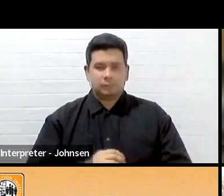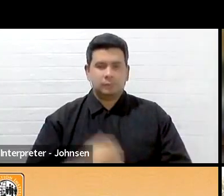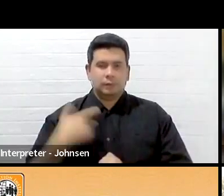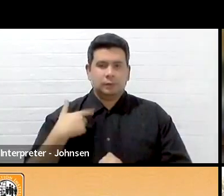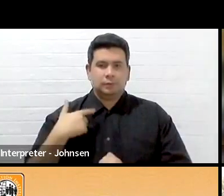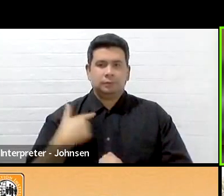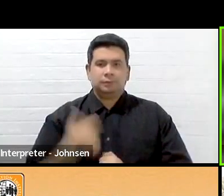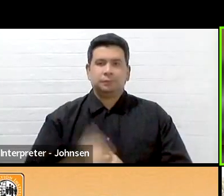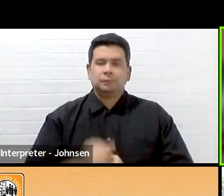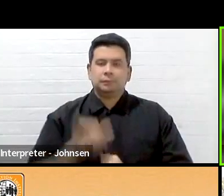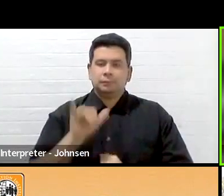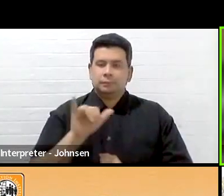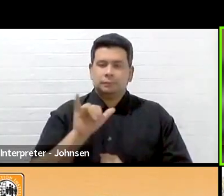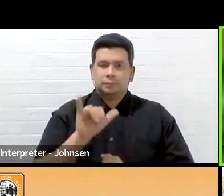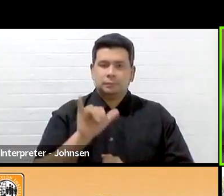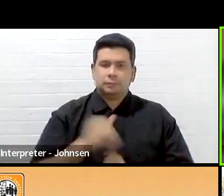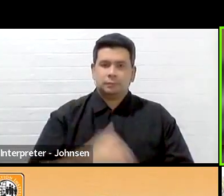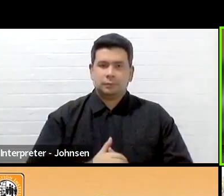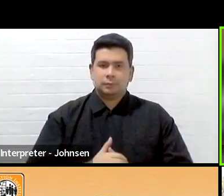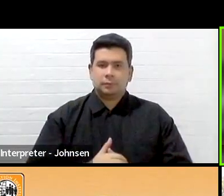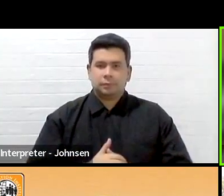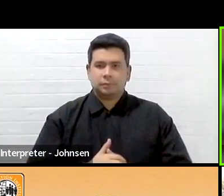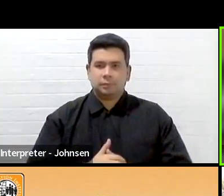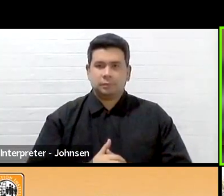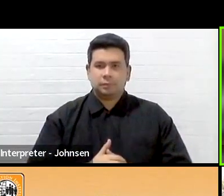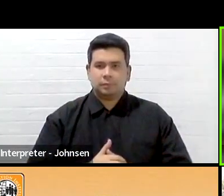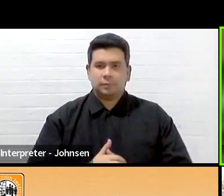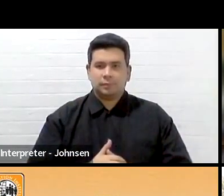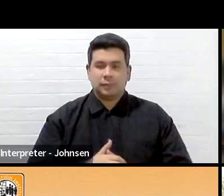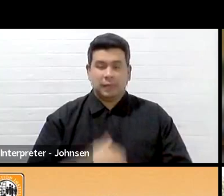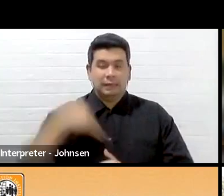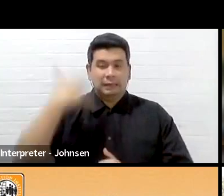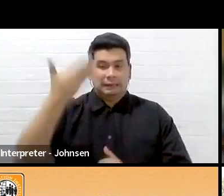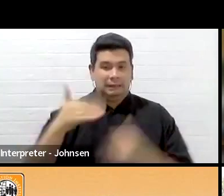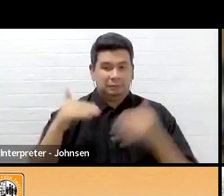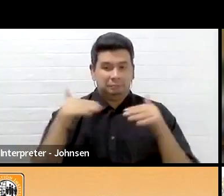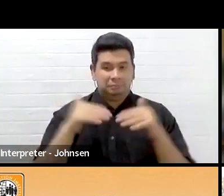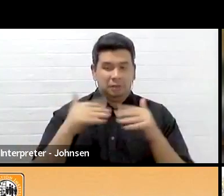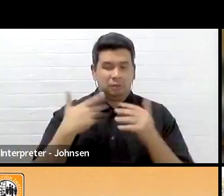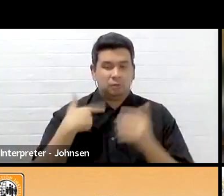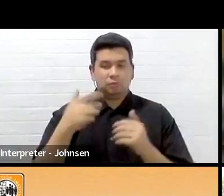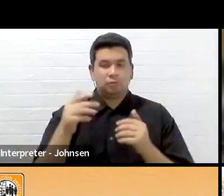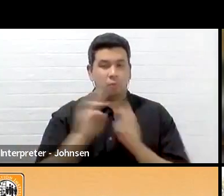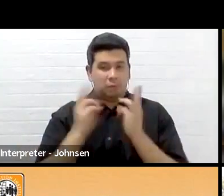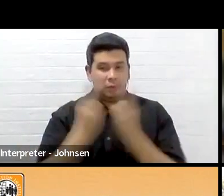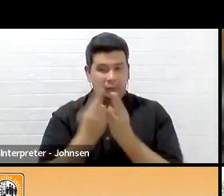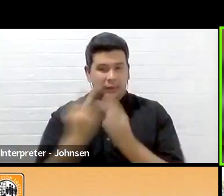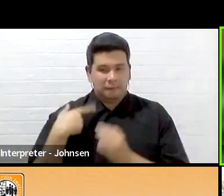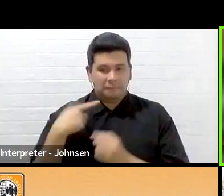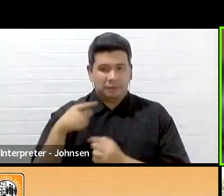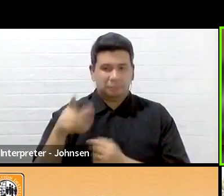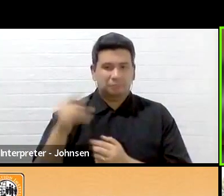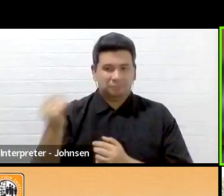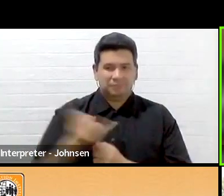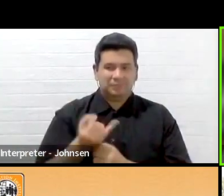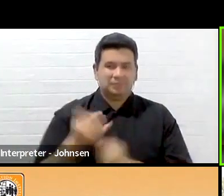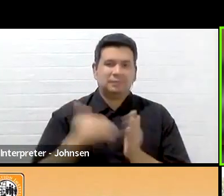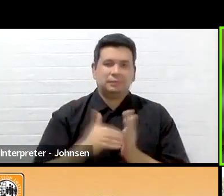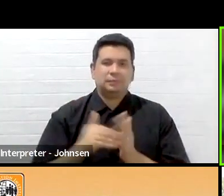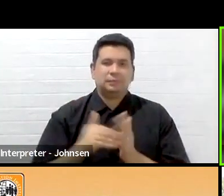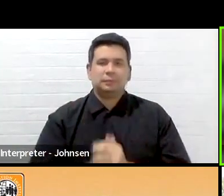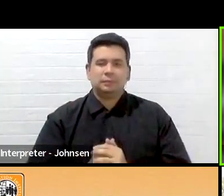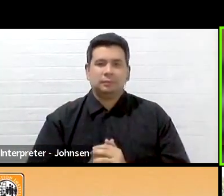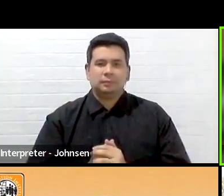Yes. Happy you're still there. Yes, sana nga. Yeah, looking forward. Yeah, saka kung meron kaming